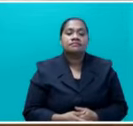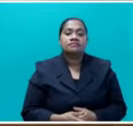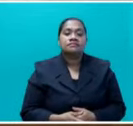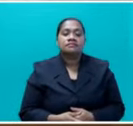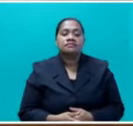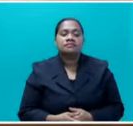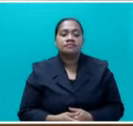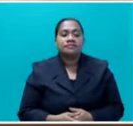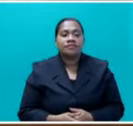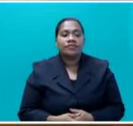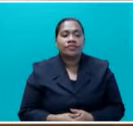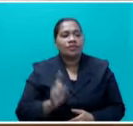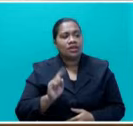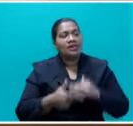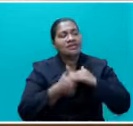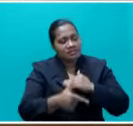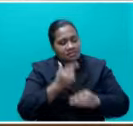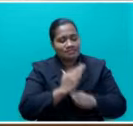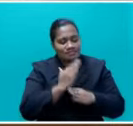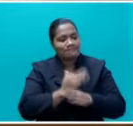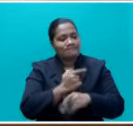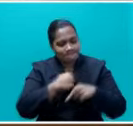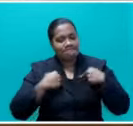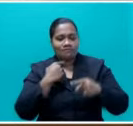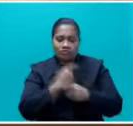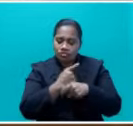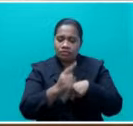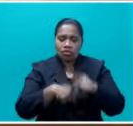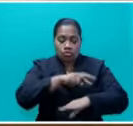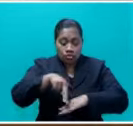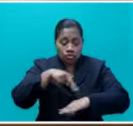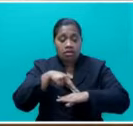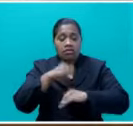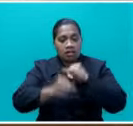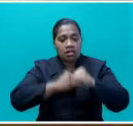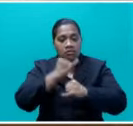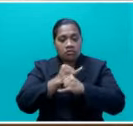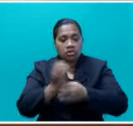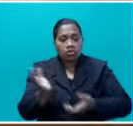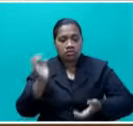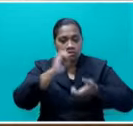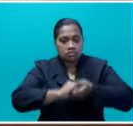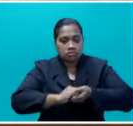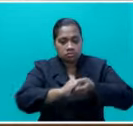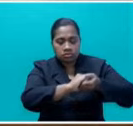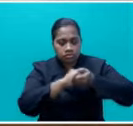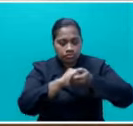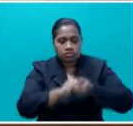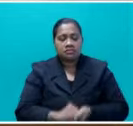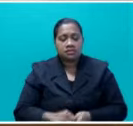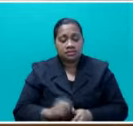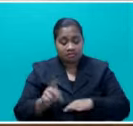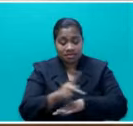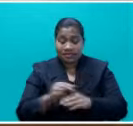is the level of commitment that we are talking about in our regional and international collaboration. Pacific leaders have entrusted me with